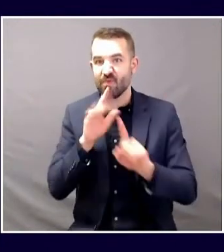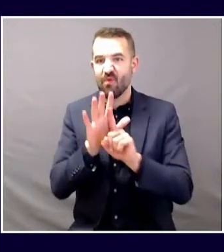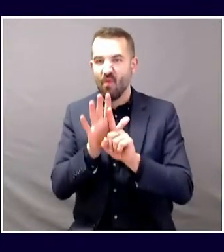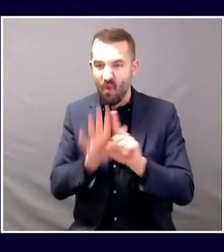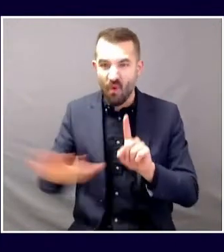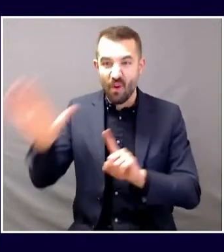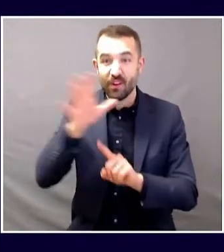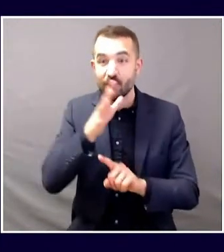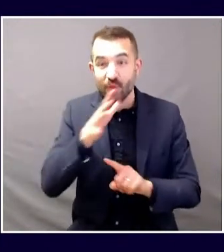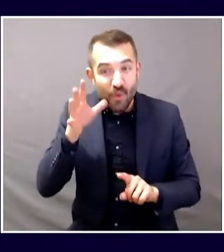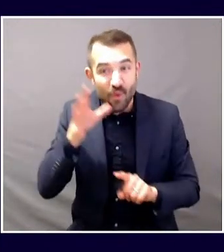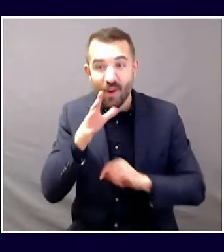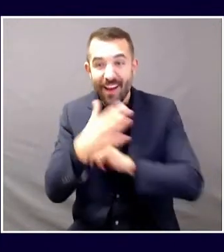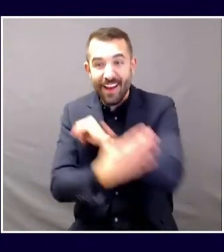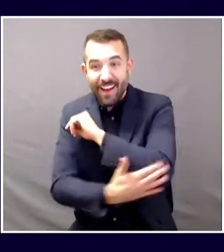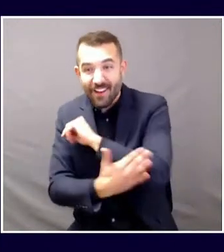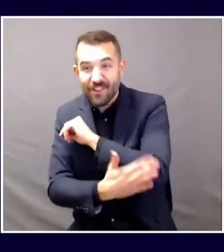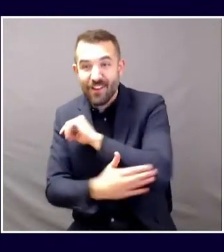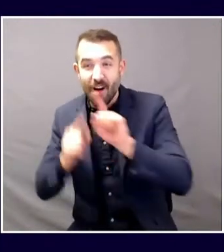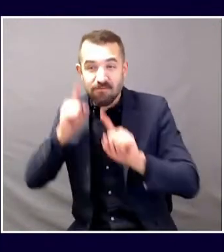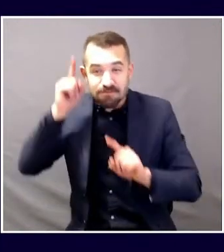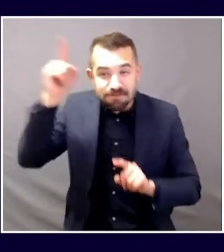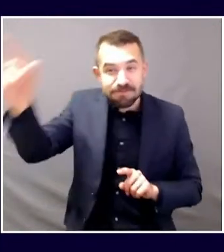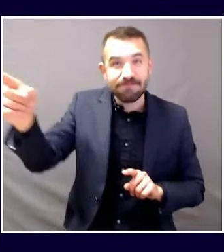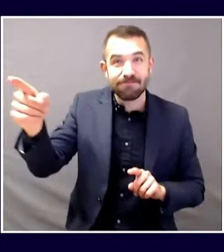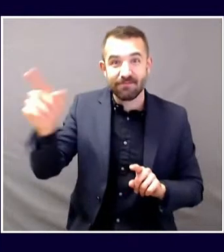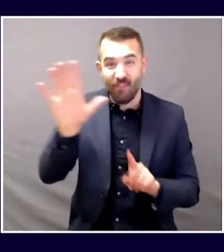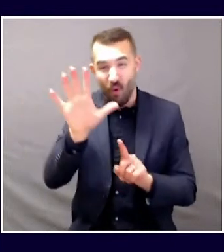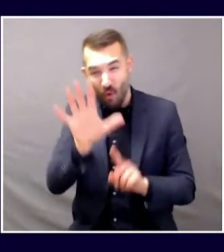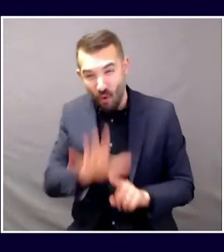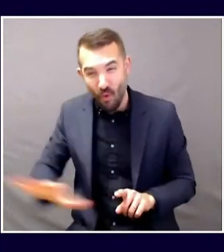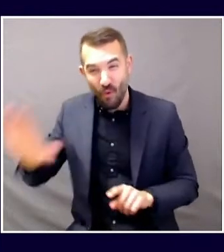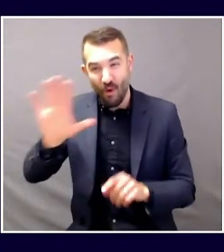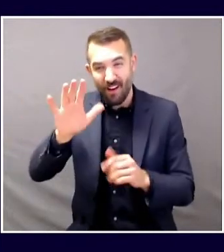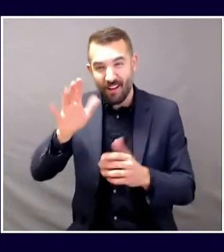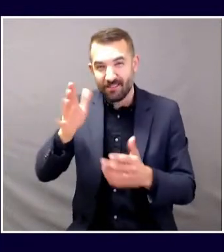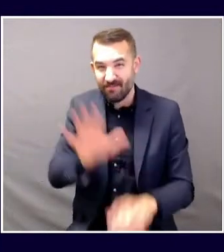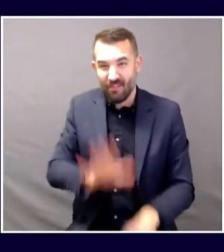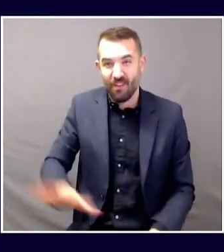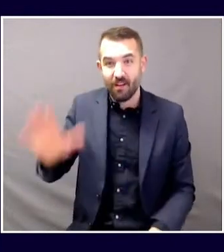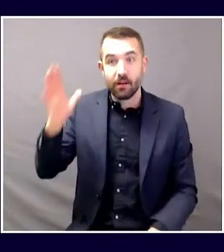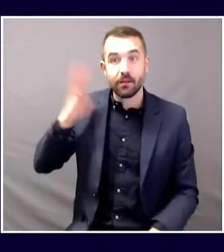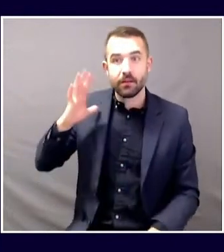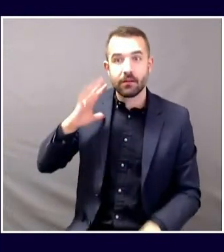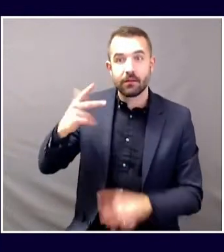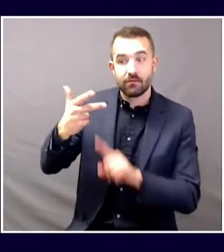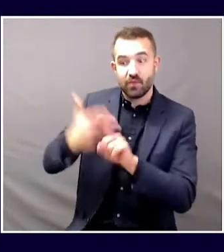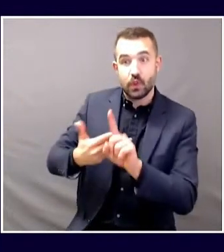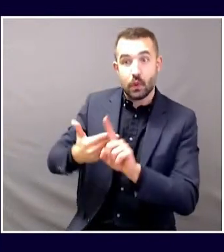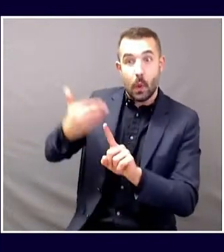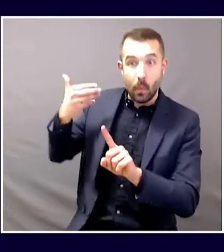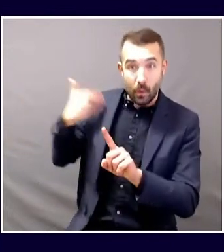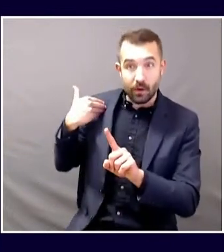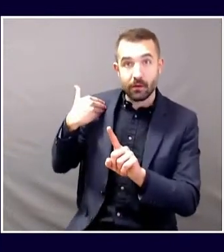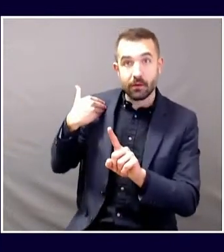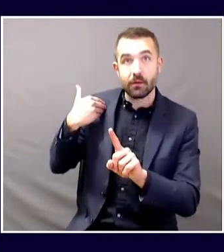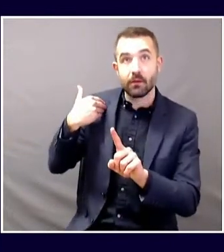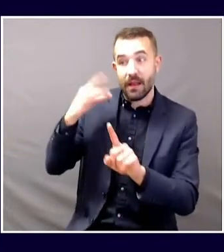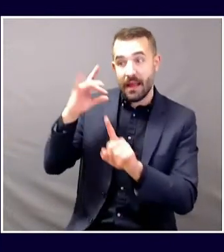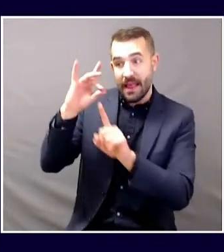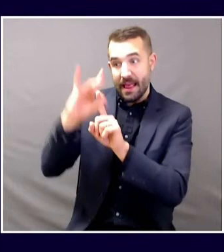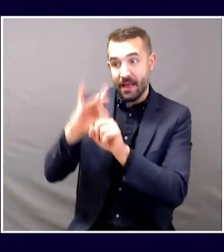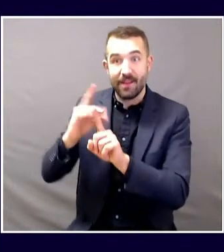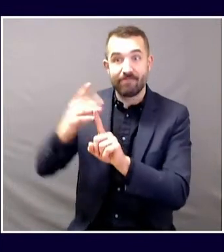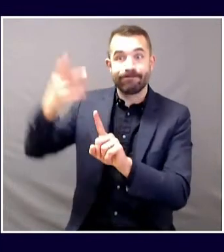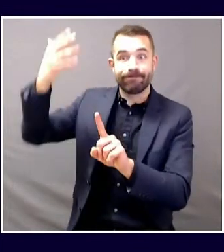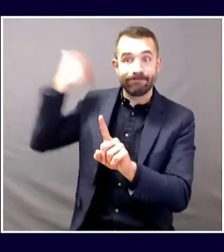a rural phenomenon. Earlier in the pandemic, much of the growth in new cases was associated with